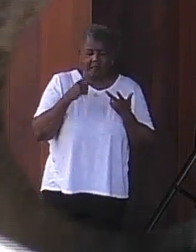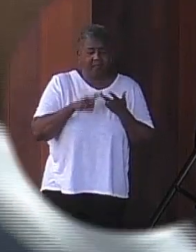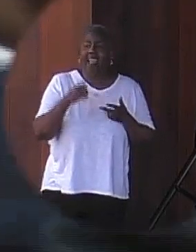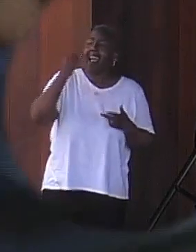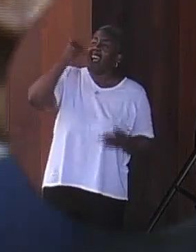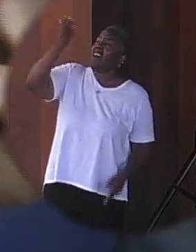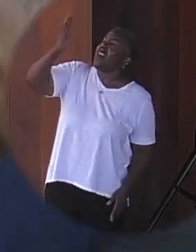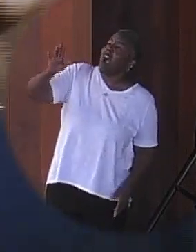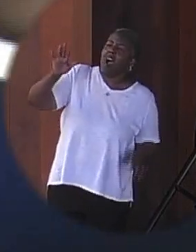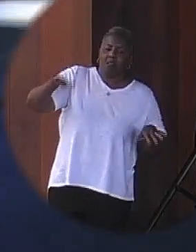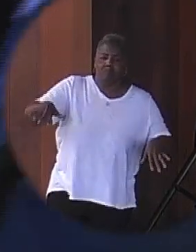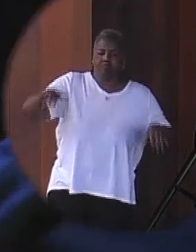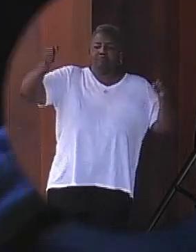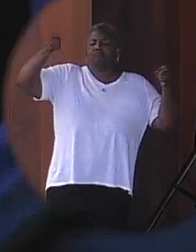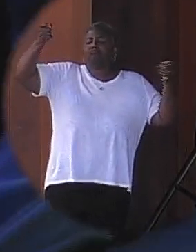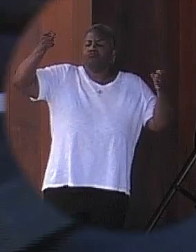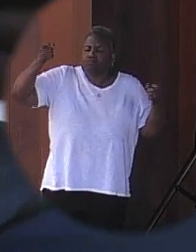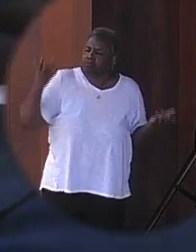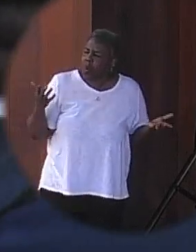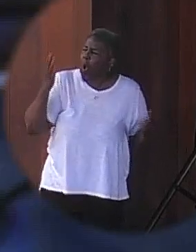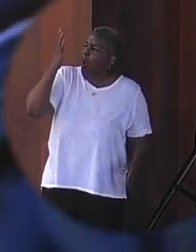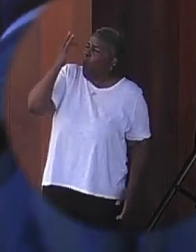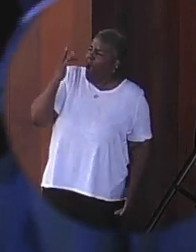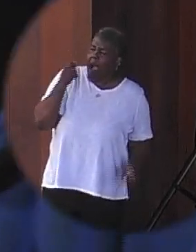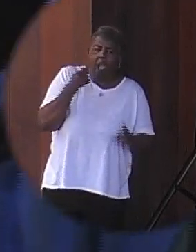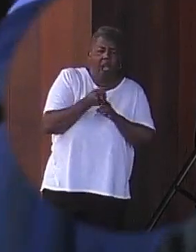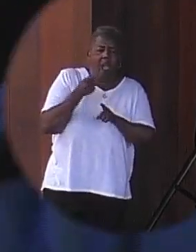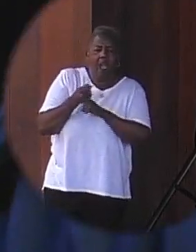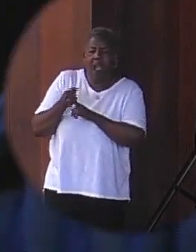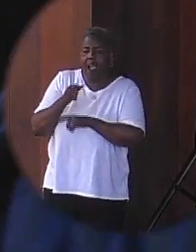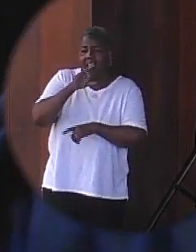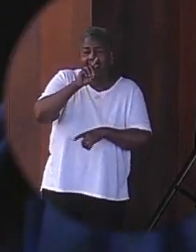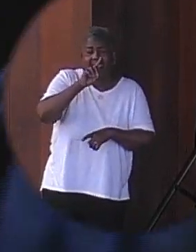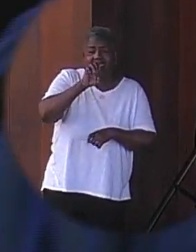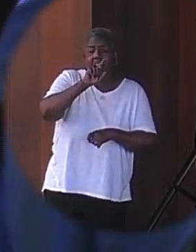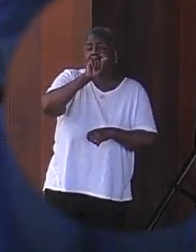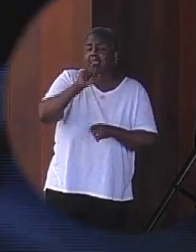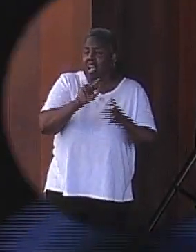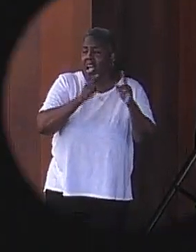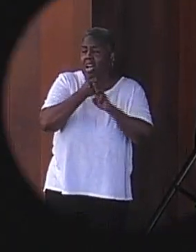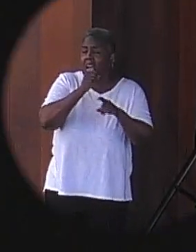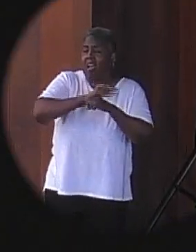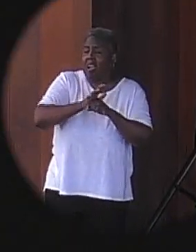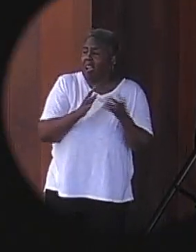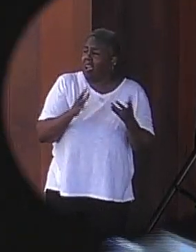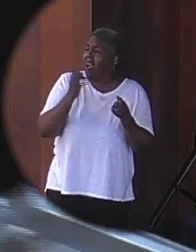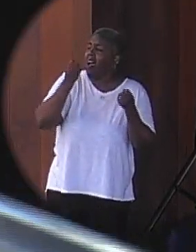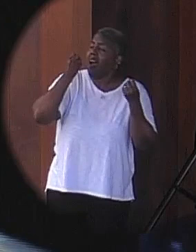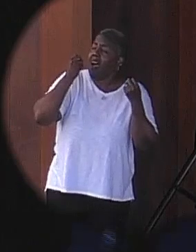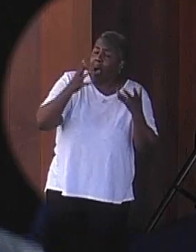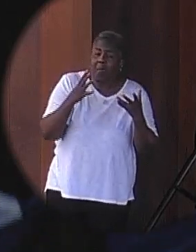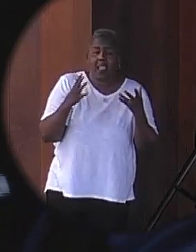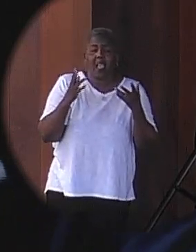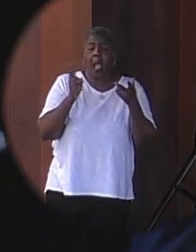If God is sovereign, why is there a Delta variant? The number of